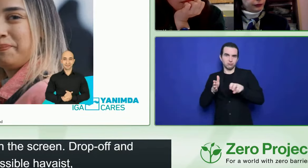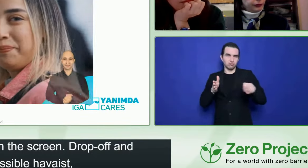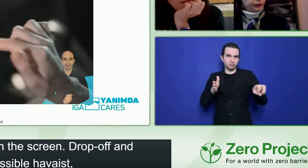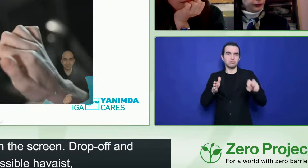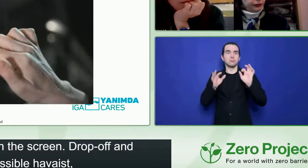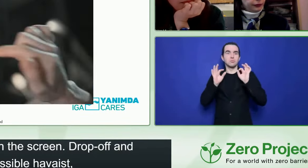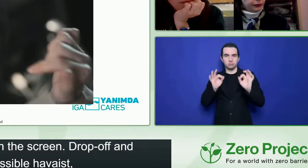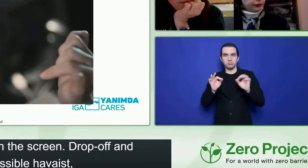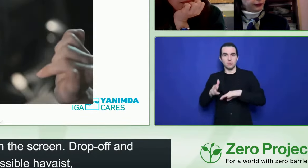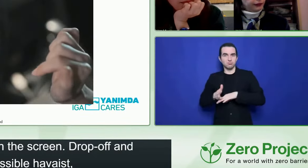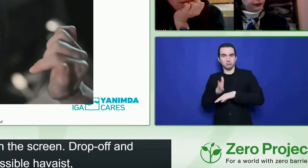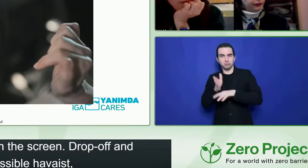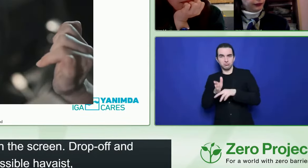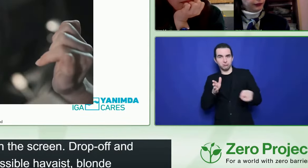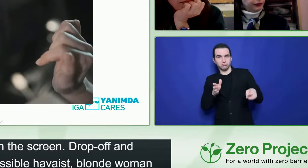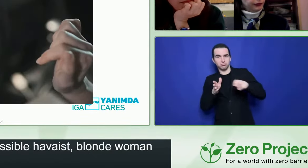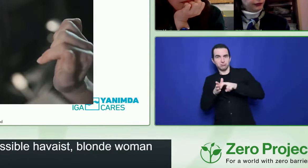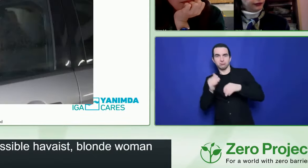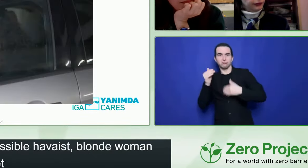begin.